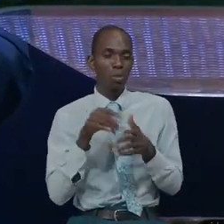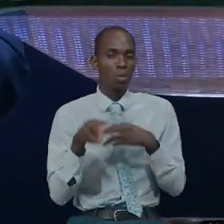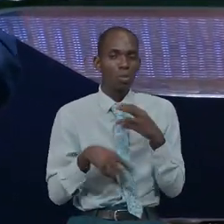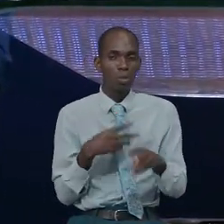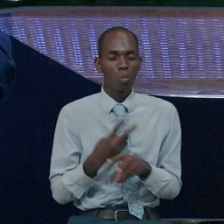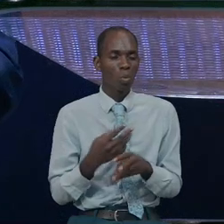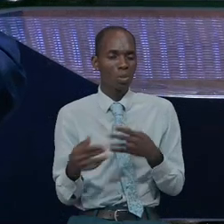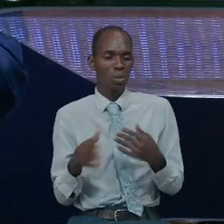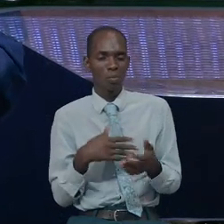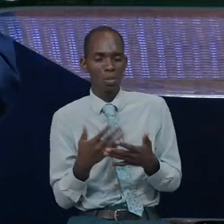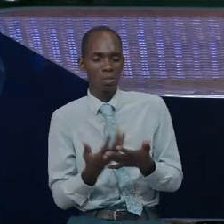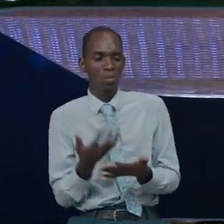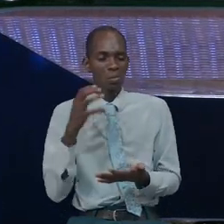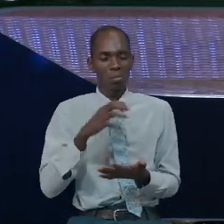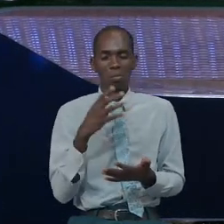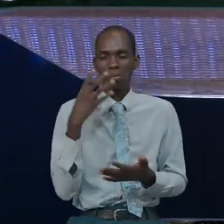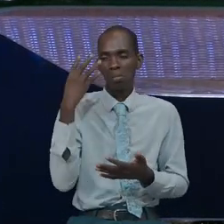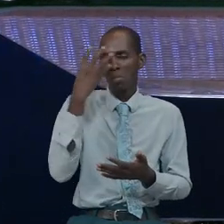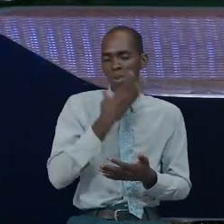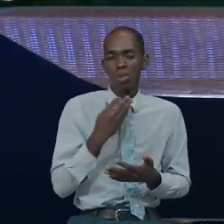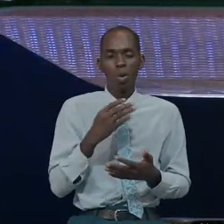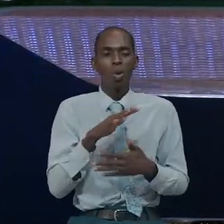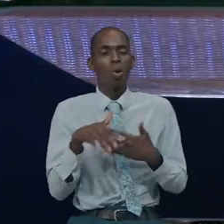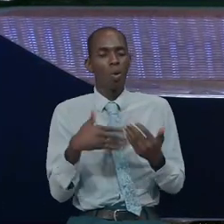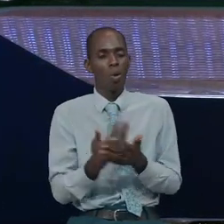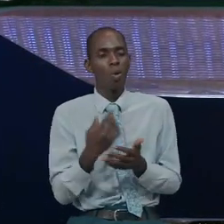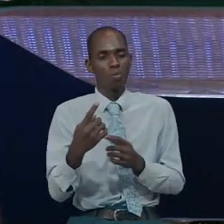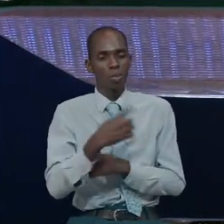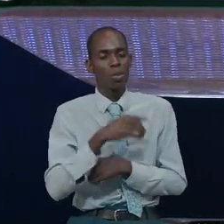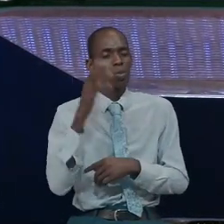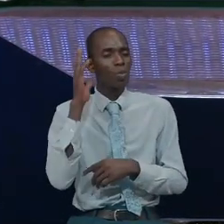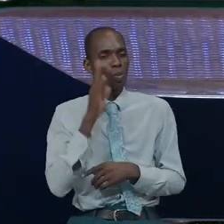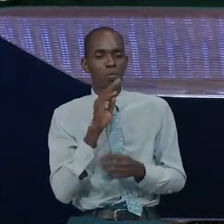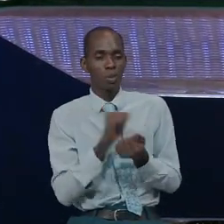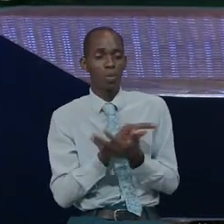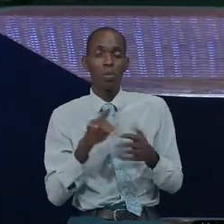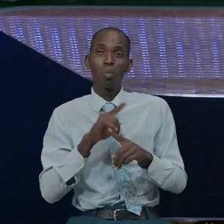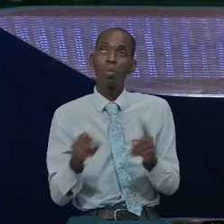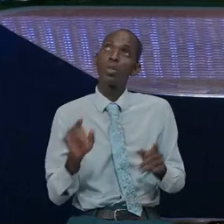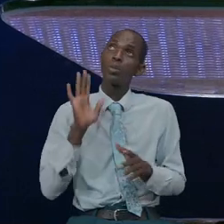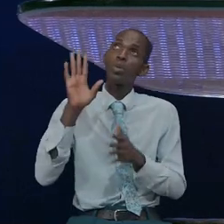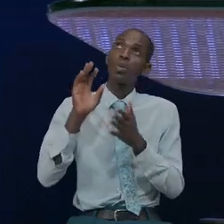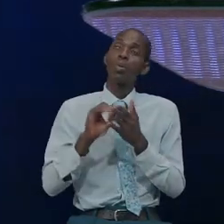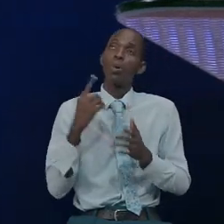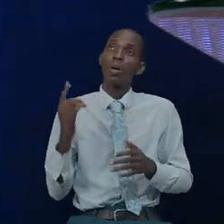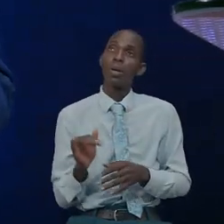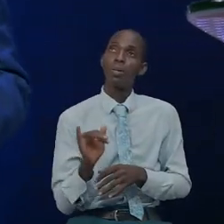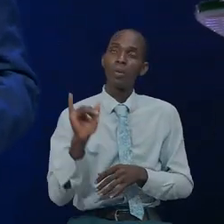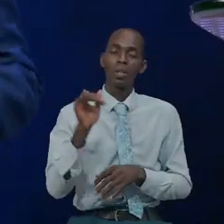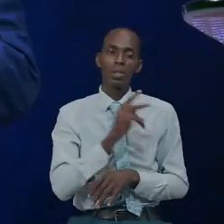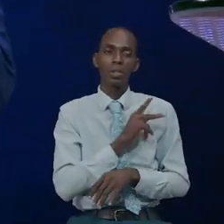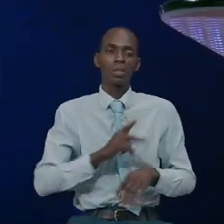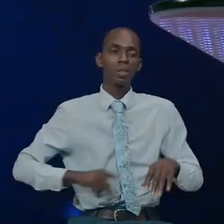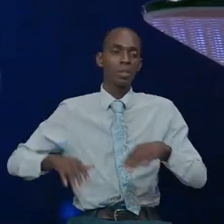their riches, and whatever their glory, they will perish. But this is the everlasting kingdom you're calling me